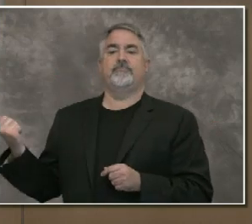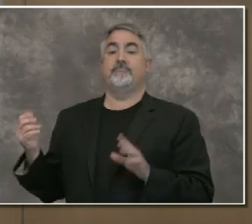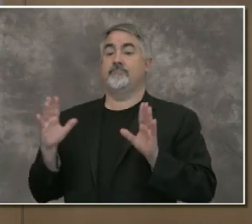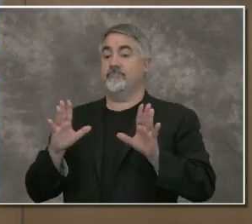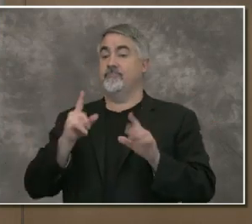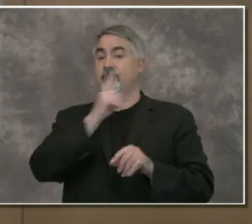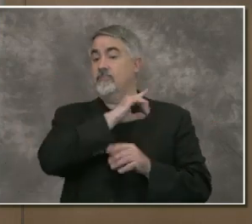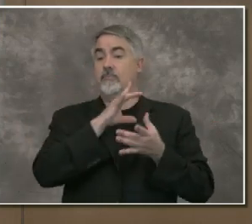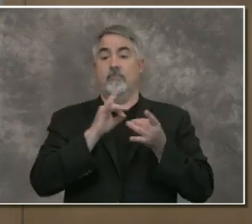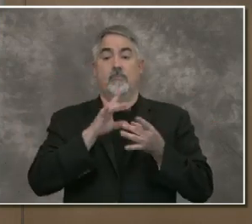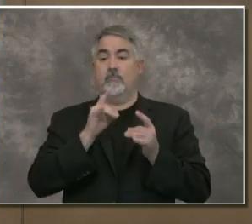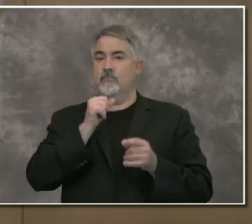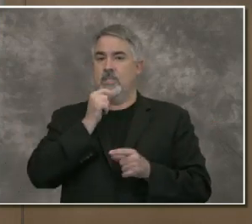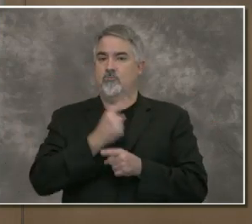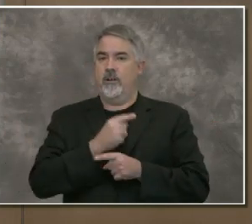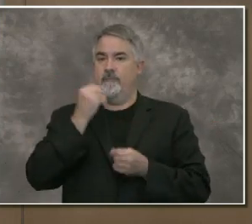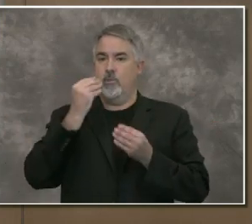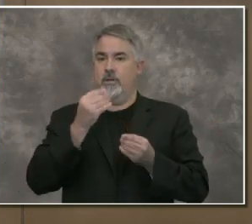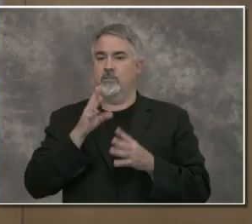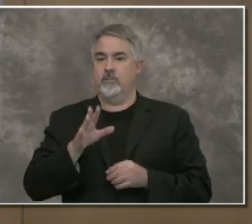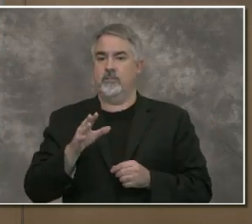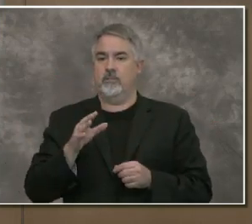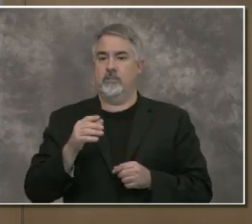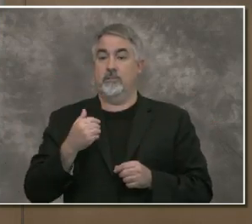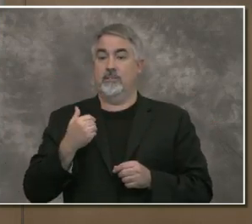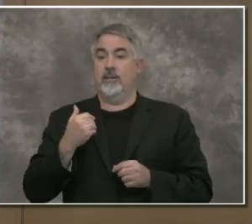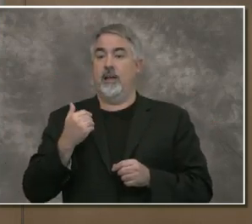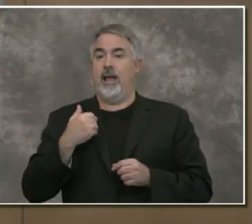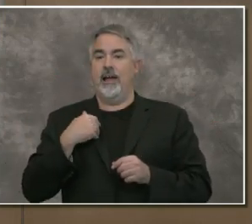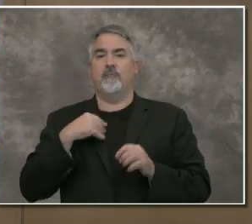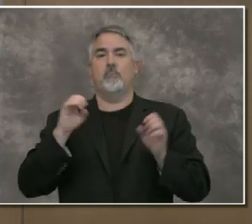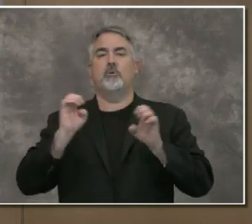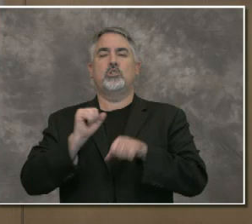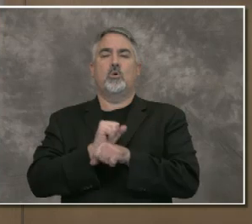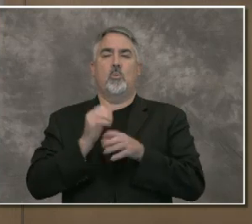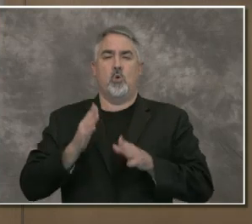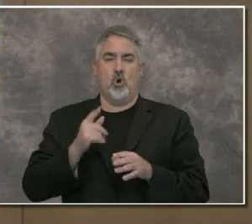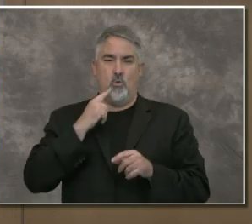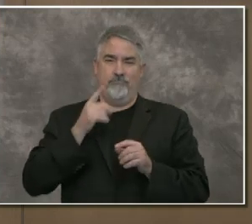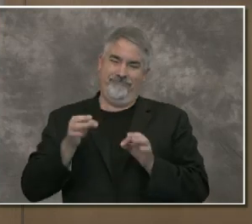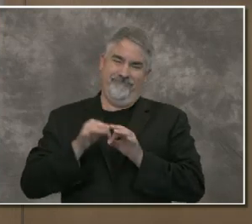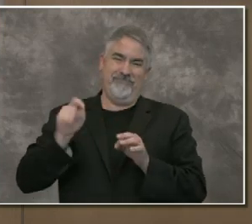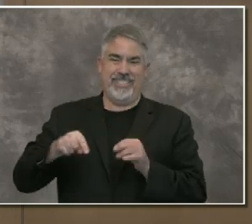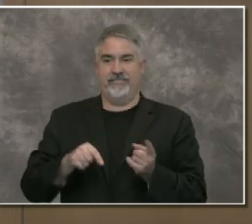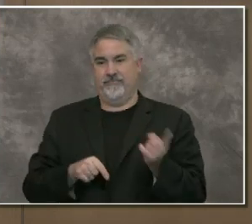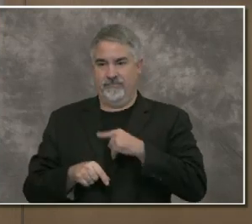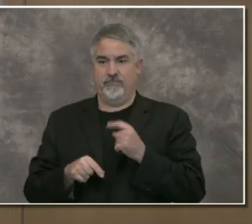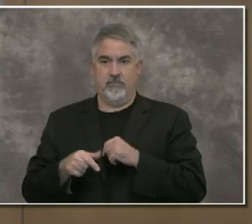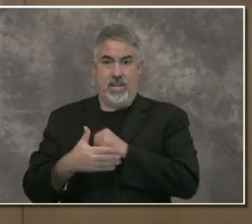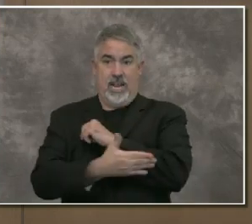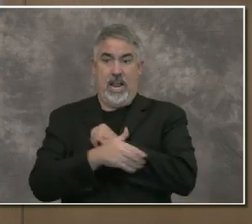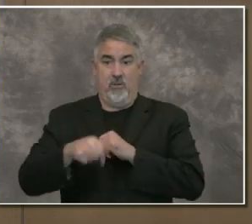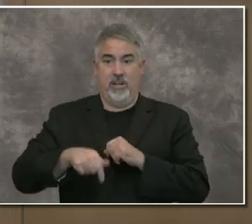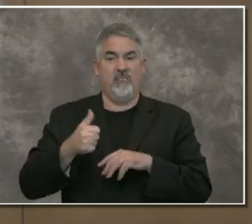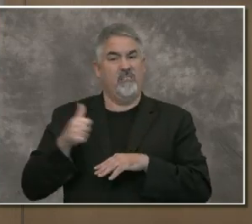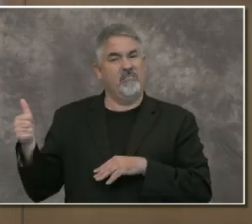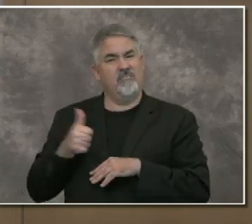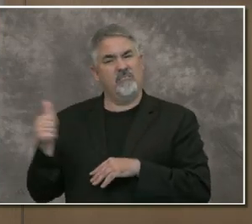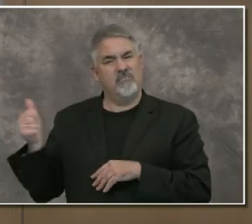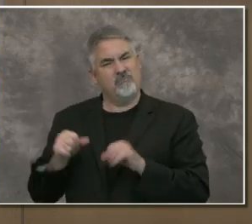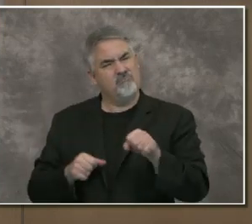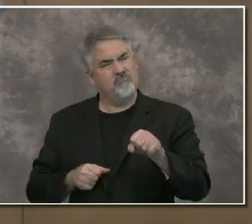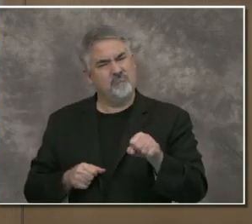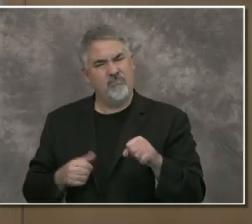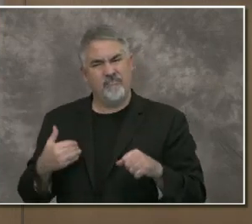sense that there are essential workers all over the county who are going back and forth to work, including a lot of county workers. And all of our